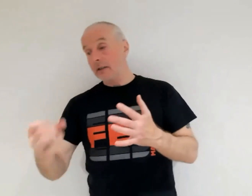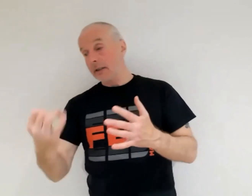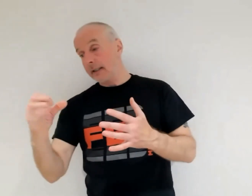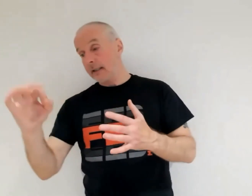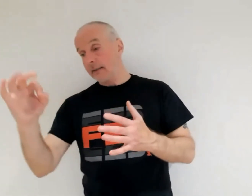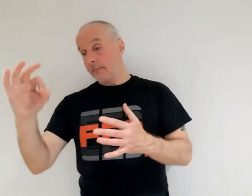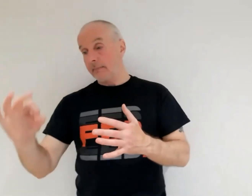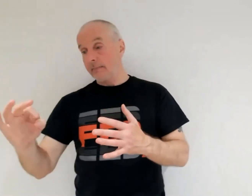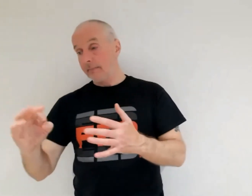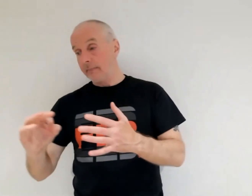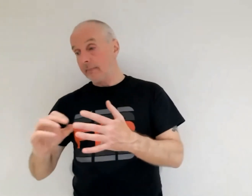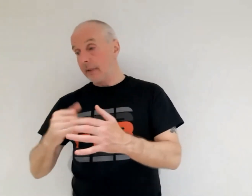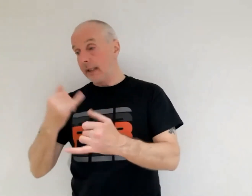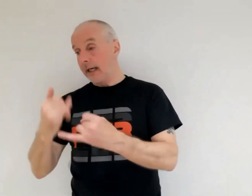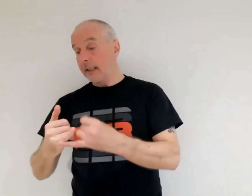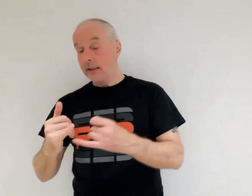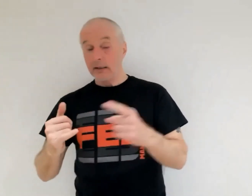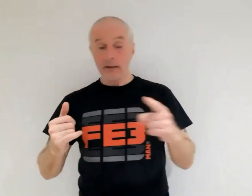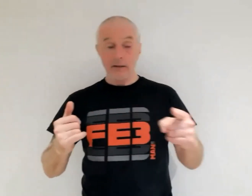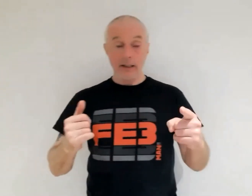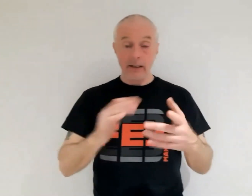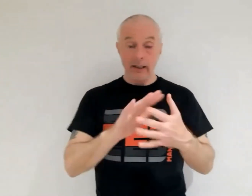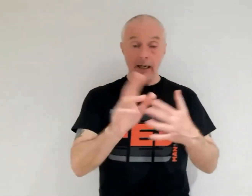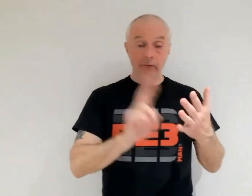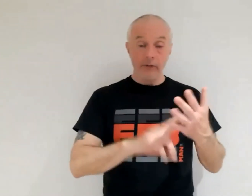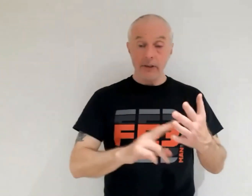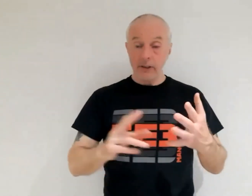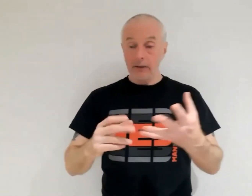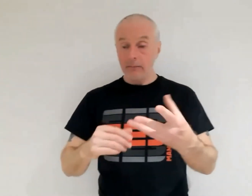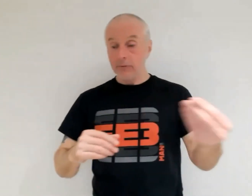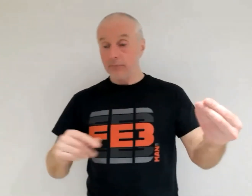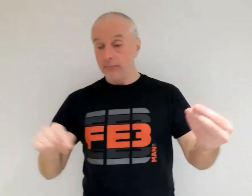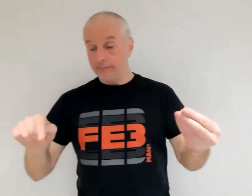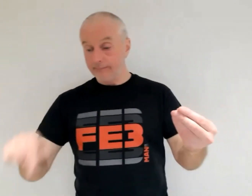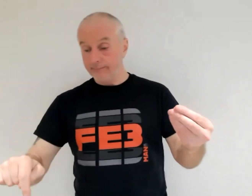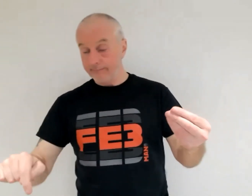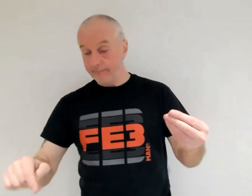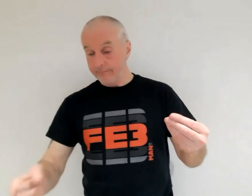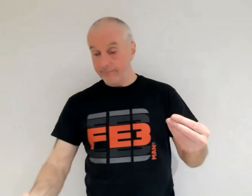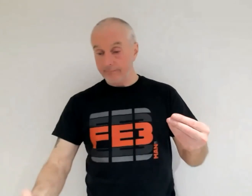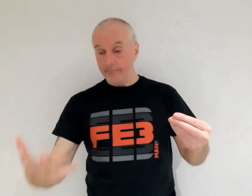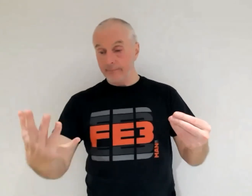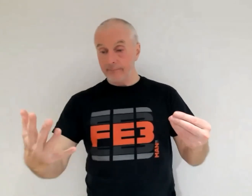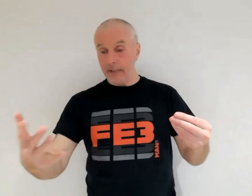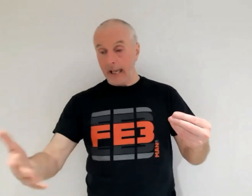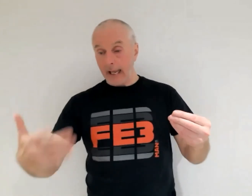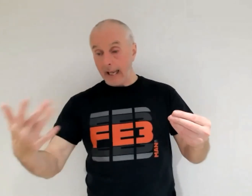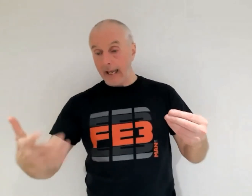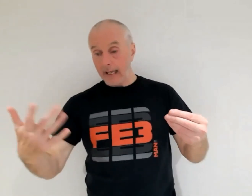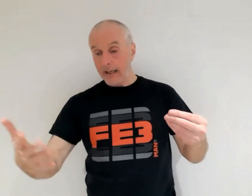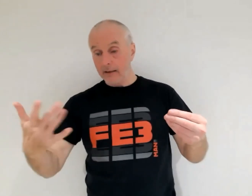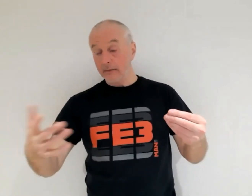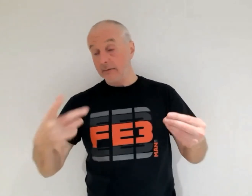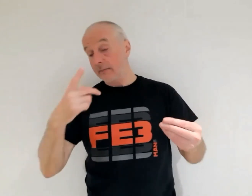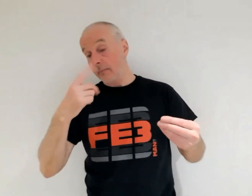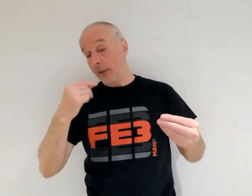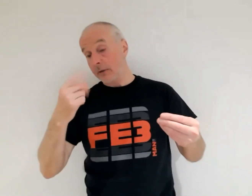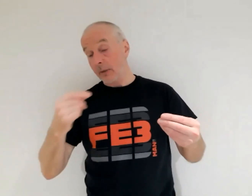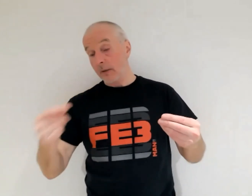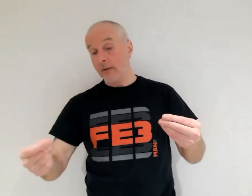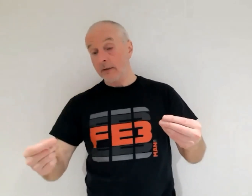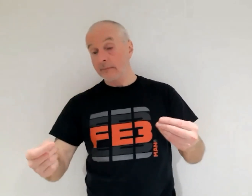day the hydrogen goes away, and your appliance doesn't then know that and then increase the air, then you could slip into